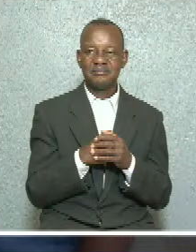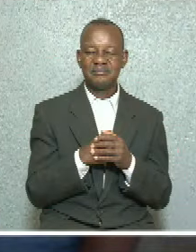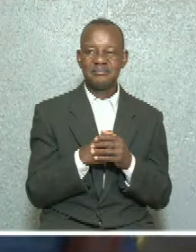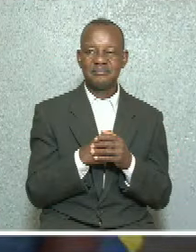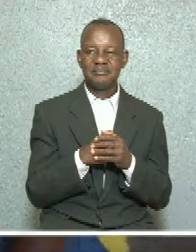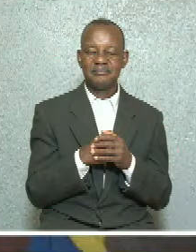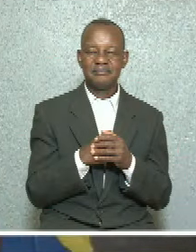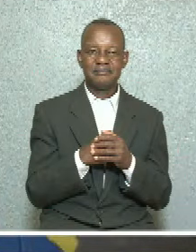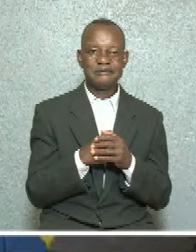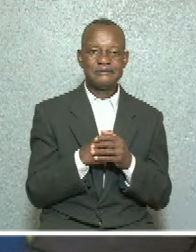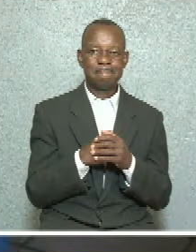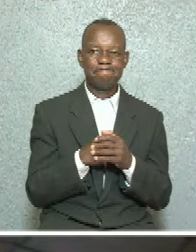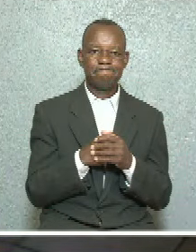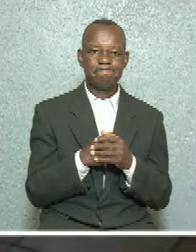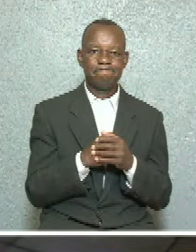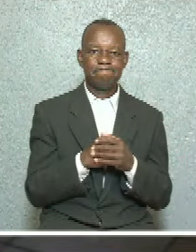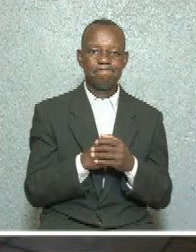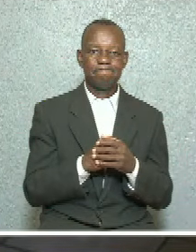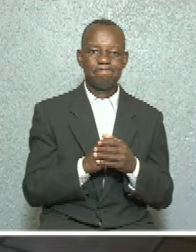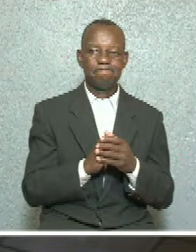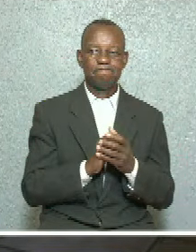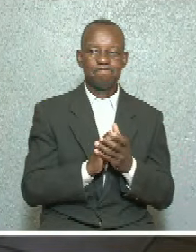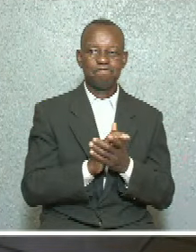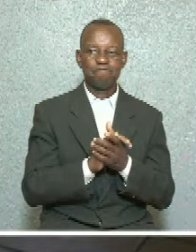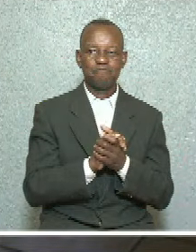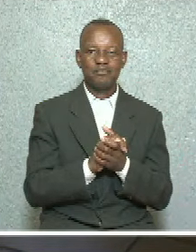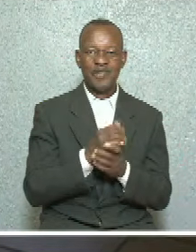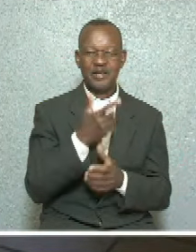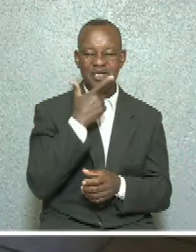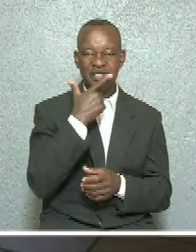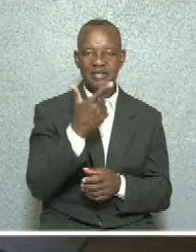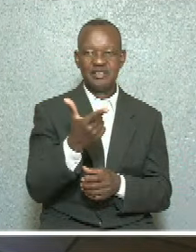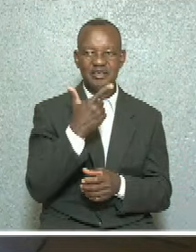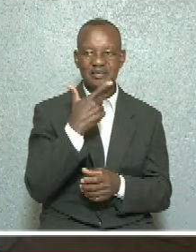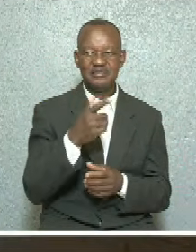Wonderful. Thank you so much. It's a beautiful picture. Pleasure. Thank you. Right.